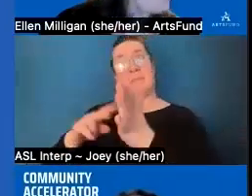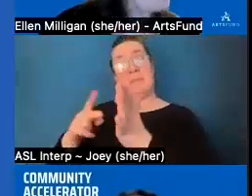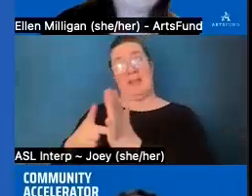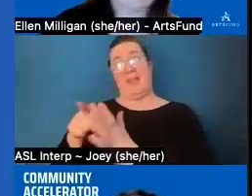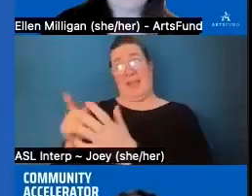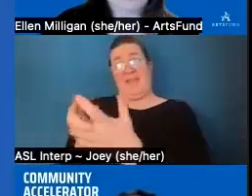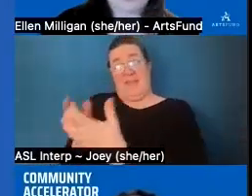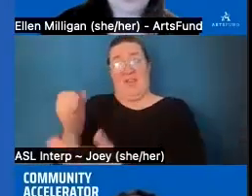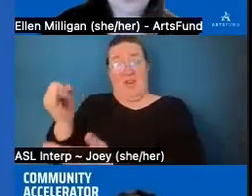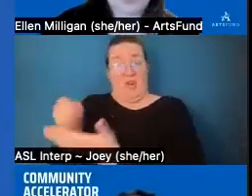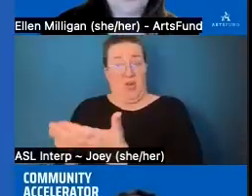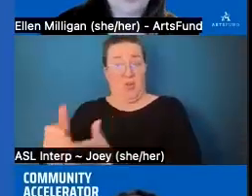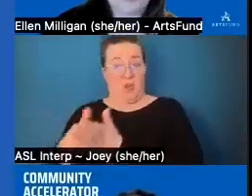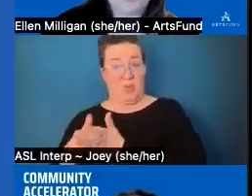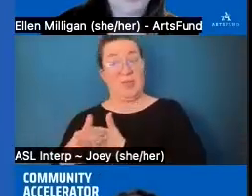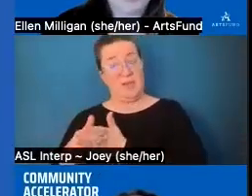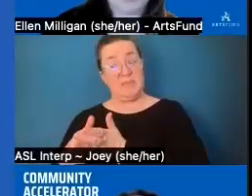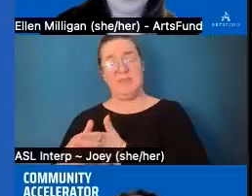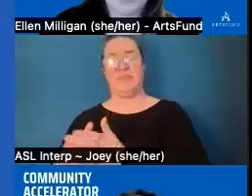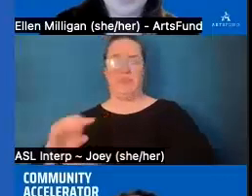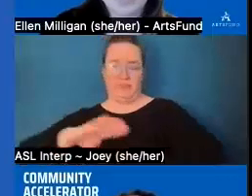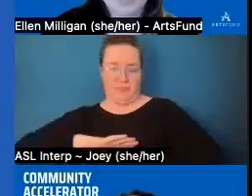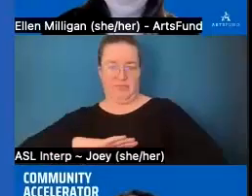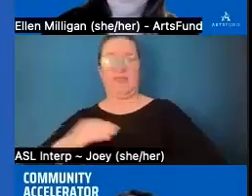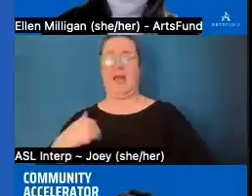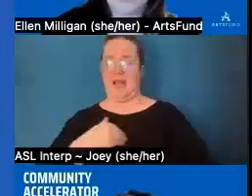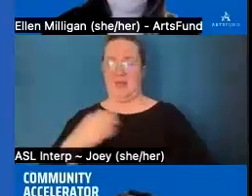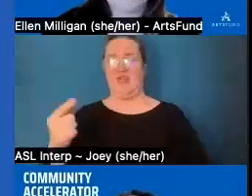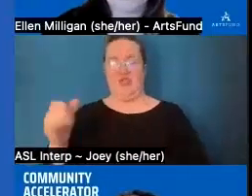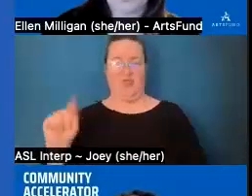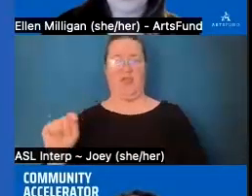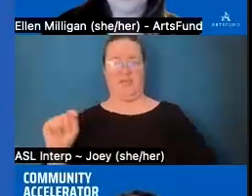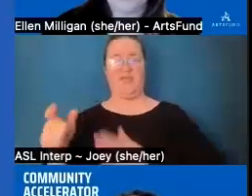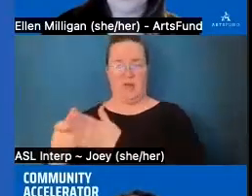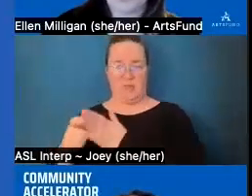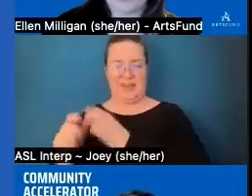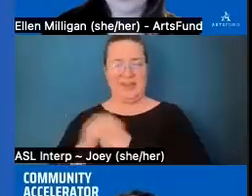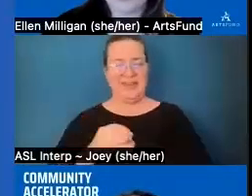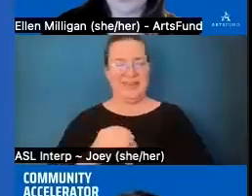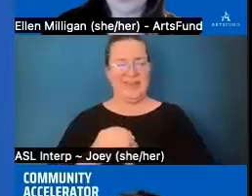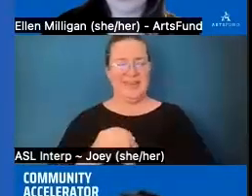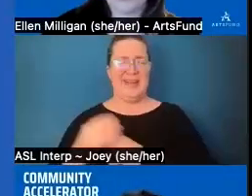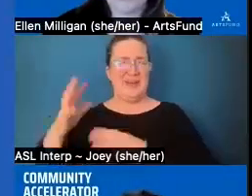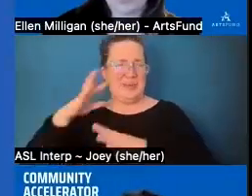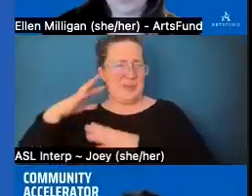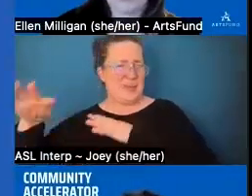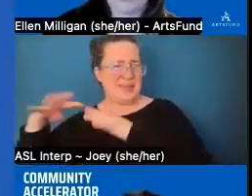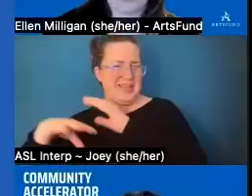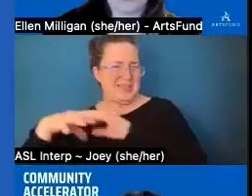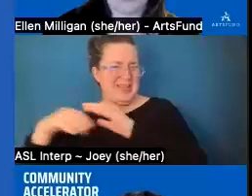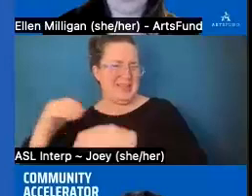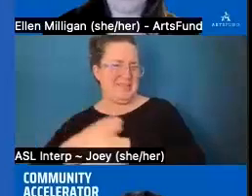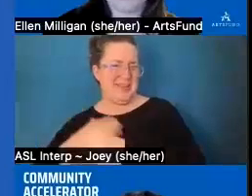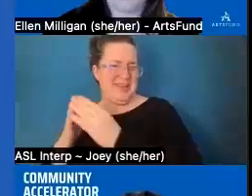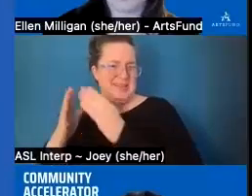There's now a lawnmower outside my window, and I hope none of you can hear that. Current ArtsFund grantees are welcome to apply if they